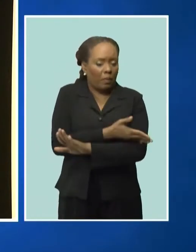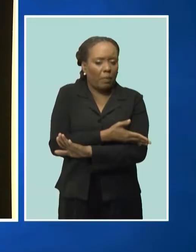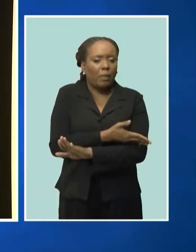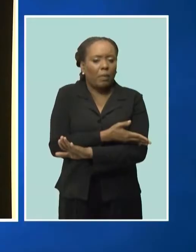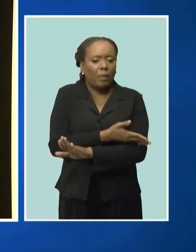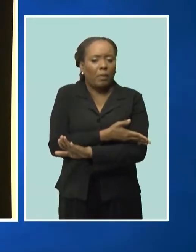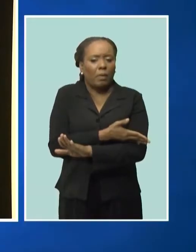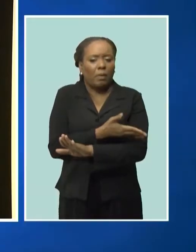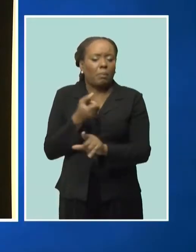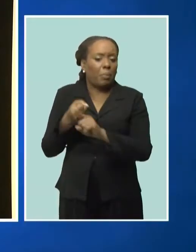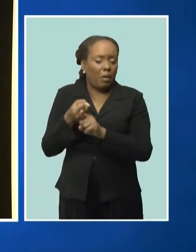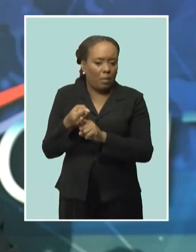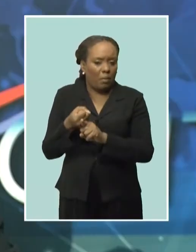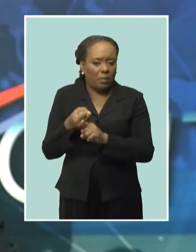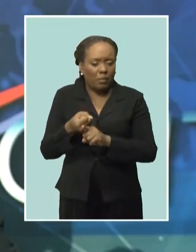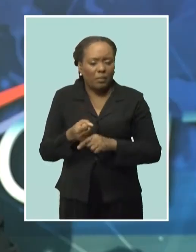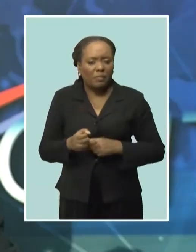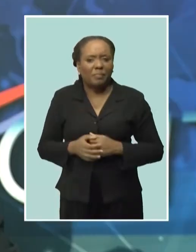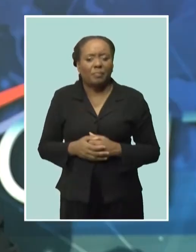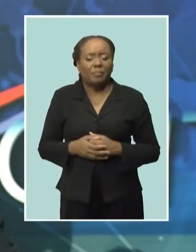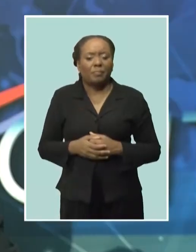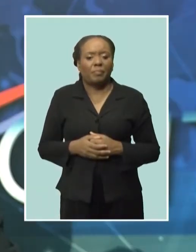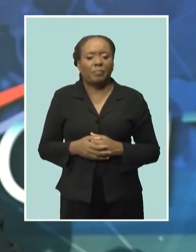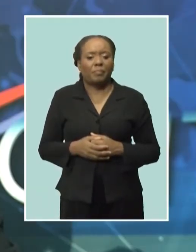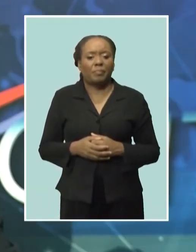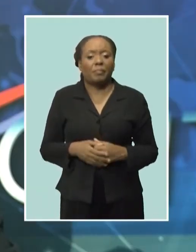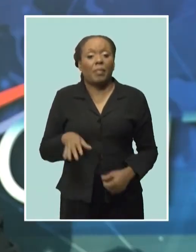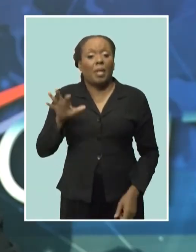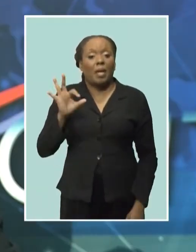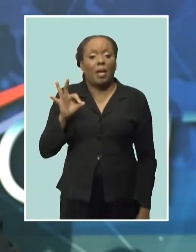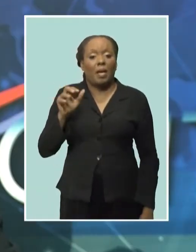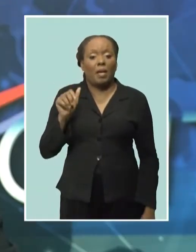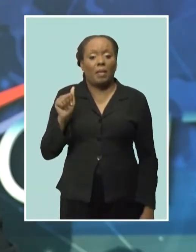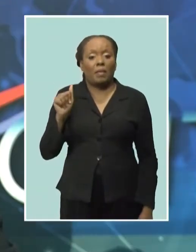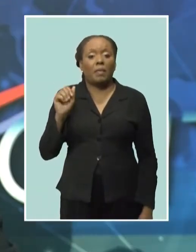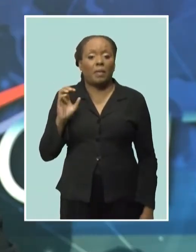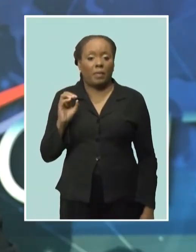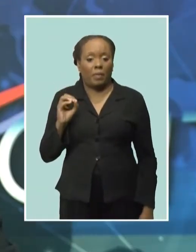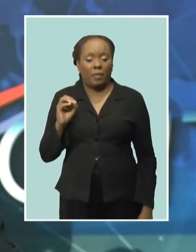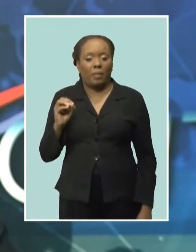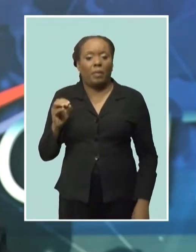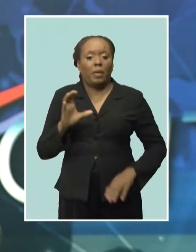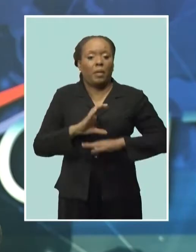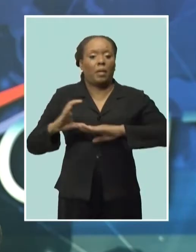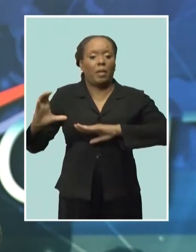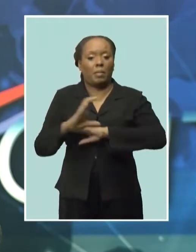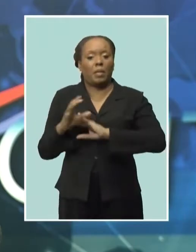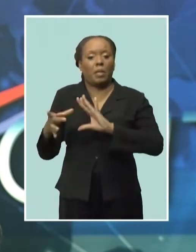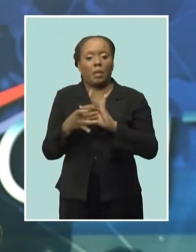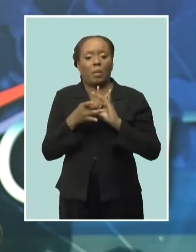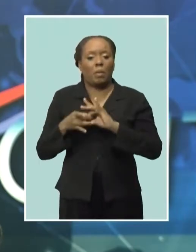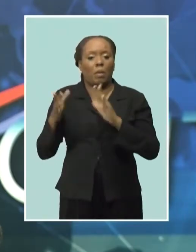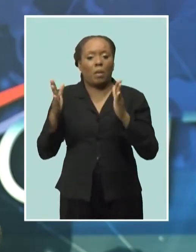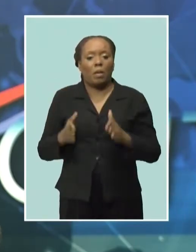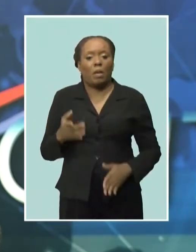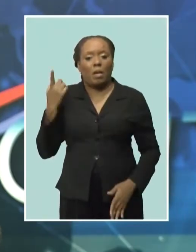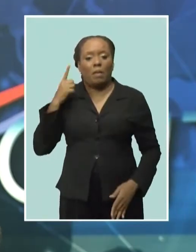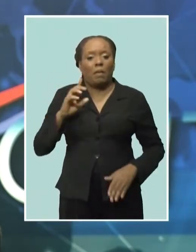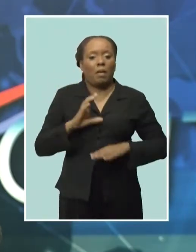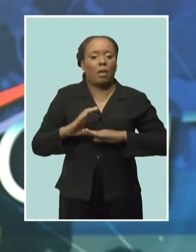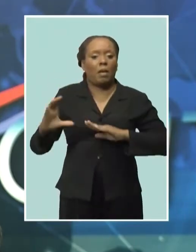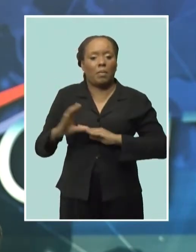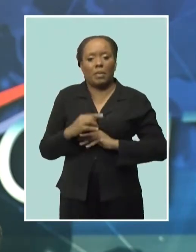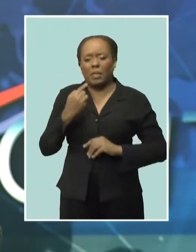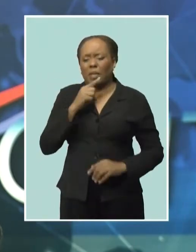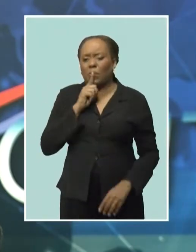assistance to those families. And the FAO's Sub-Regional Coordinator for the Caribbean, Dr. Renata Clark,